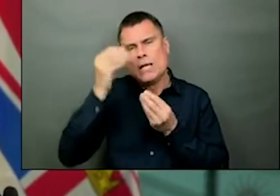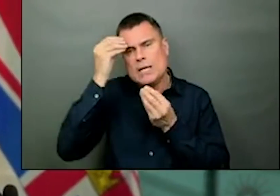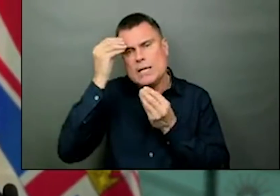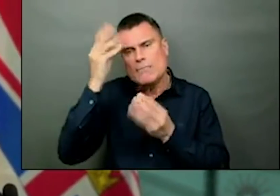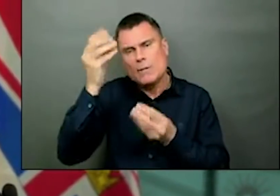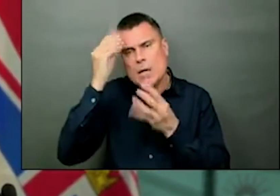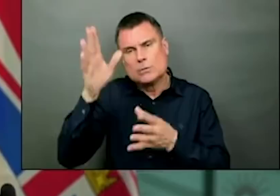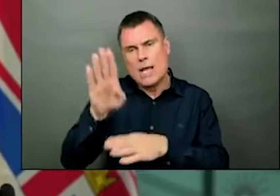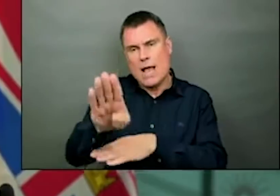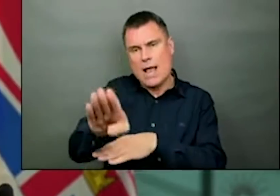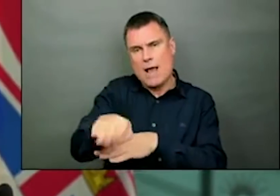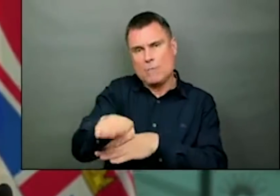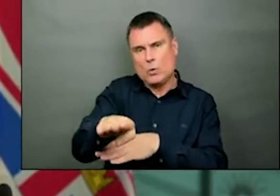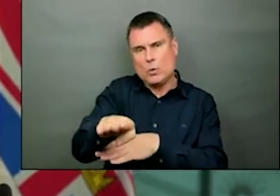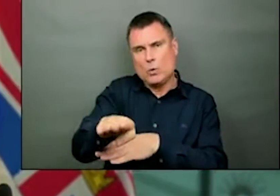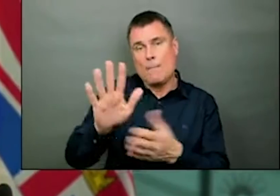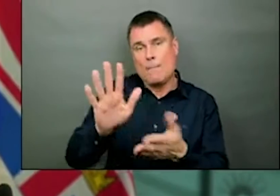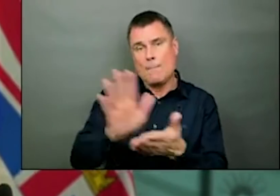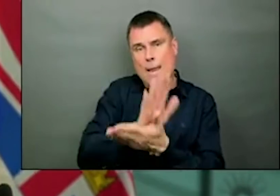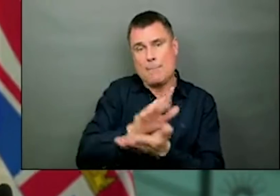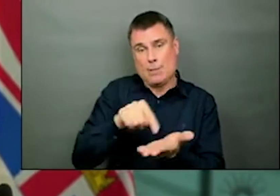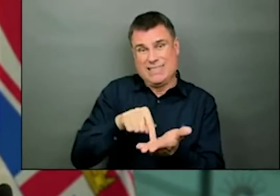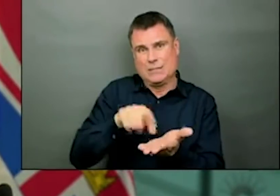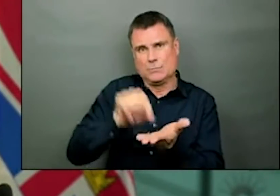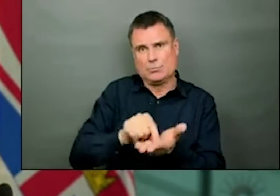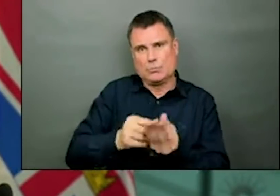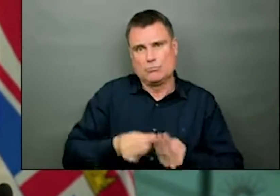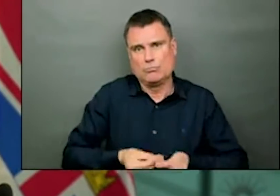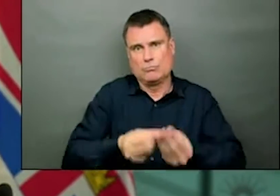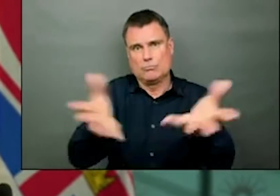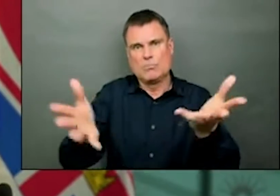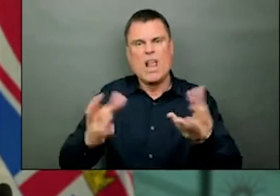on cases, hospitalizations, and outbreaks, which you can find at